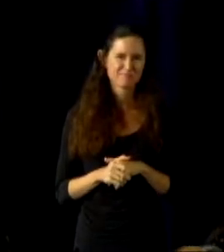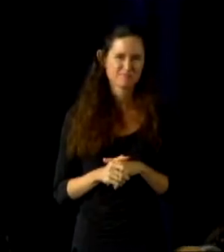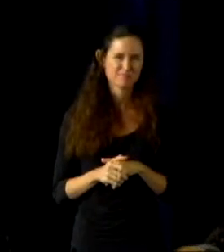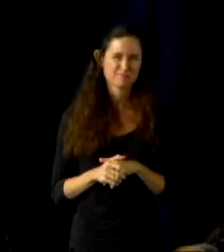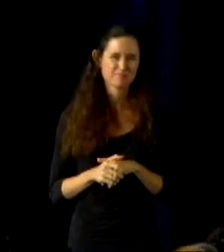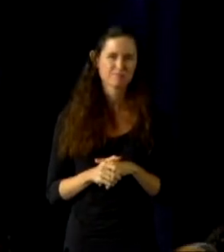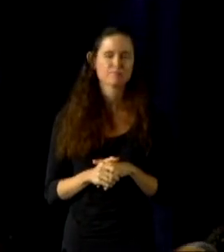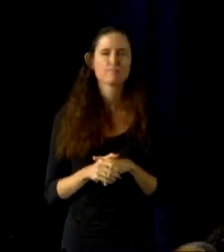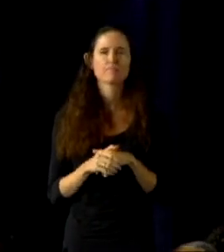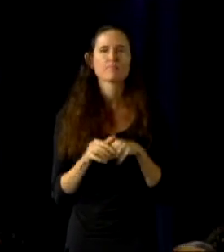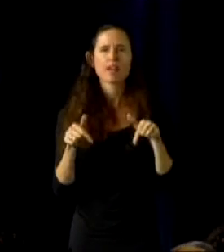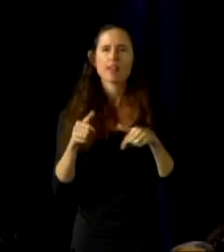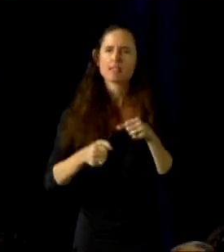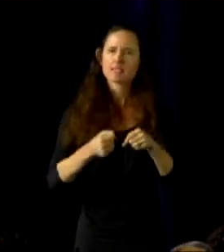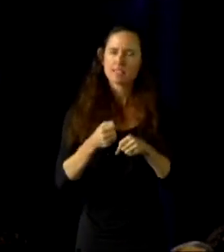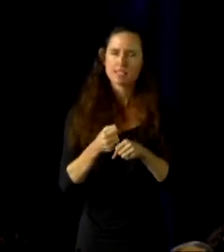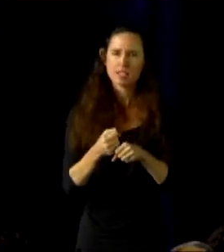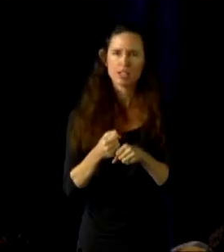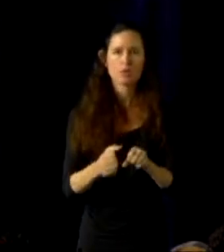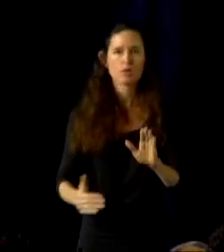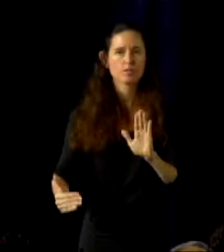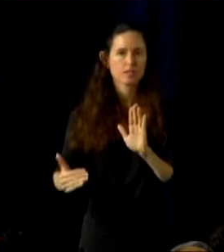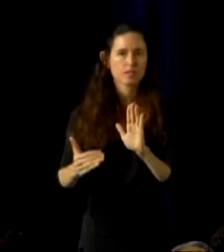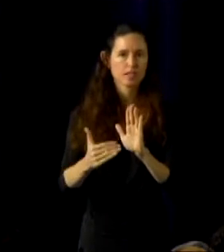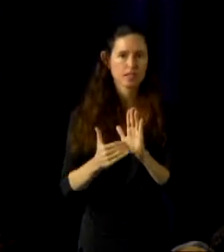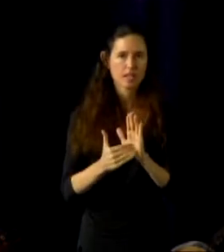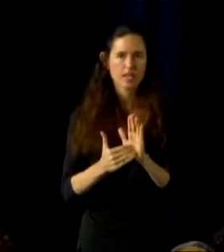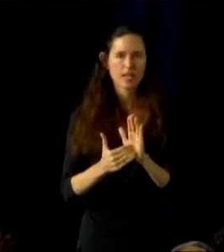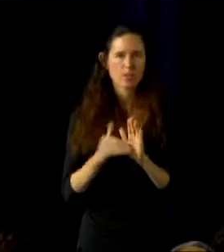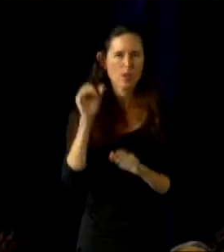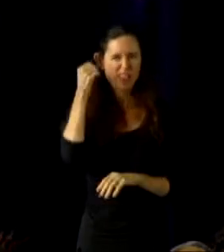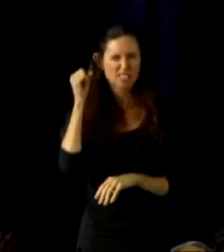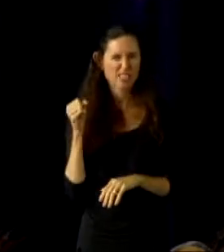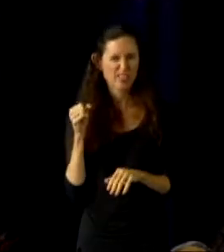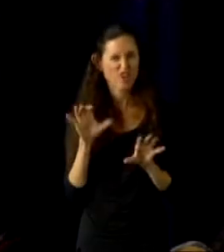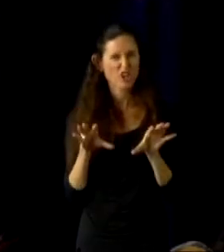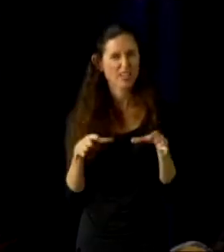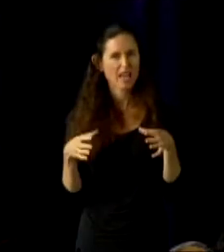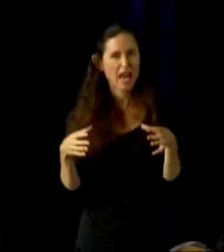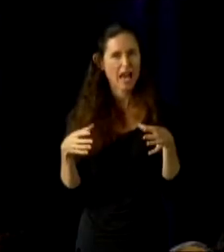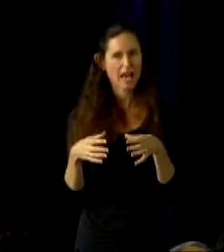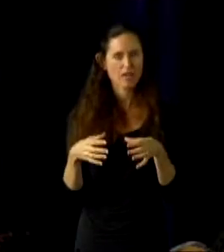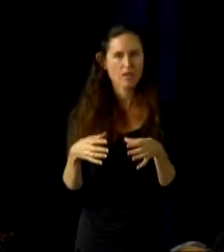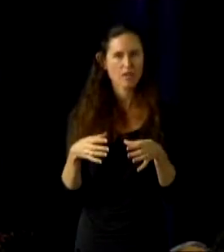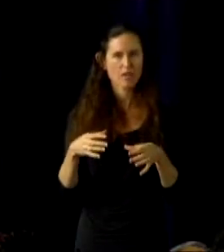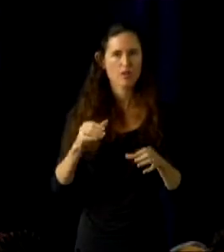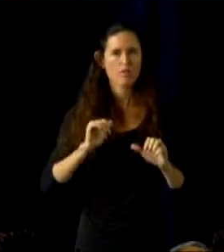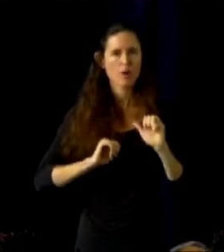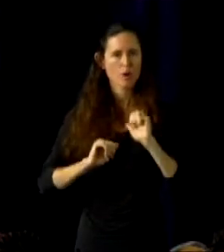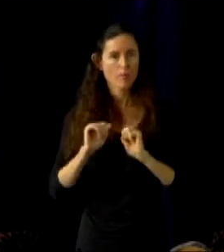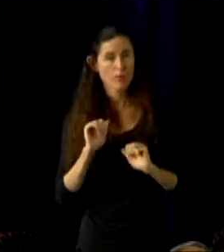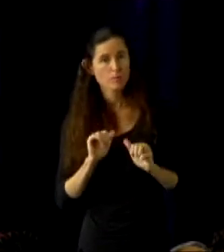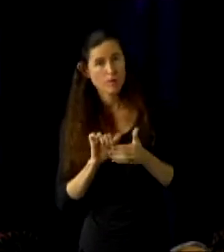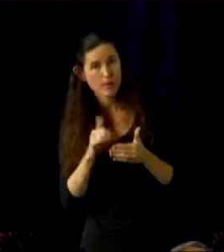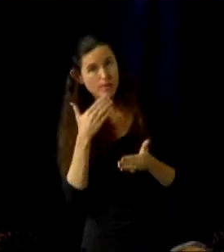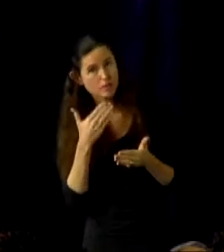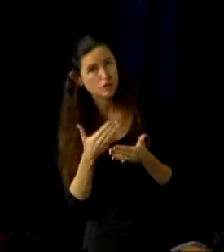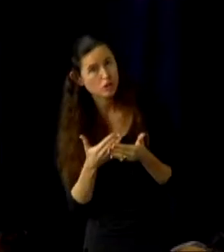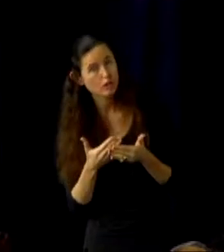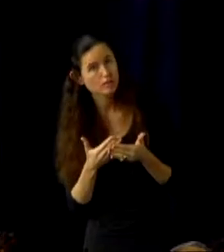You know, this year, we once again placed in the silver category for our performance funding. That's a good place